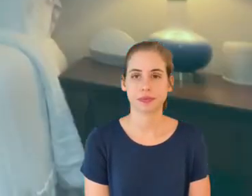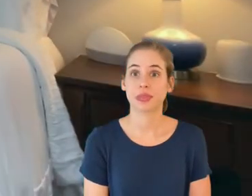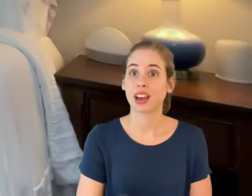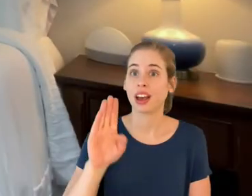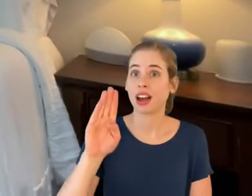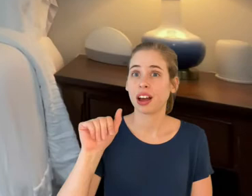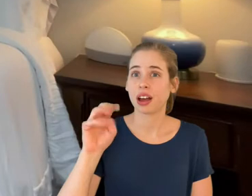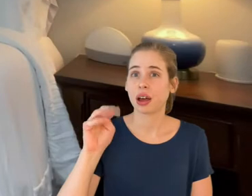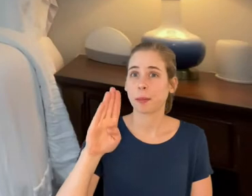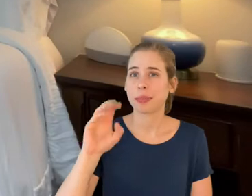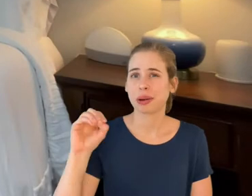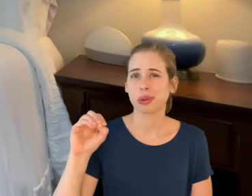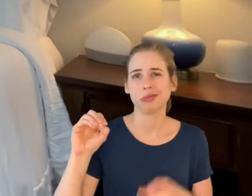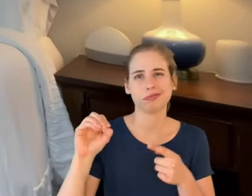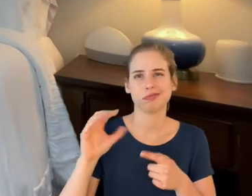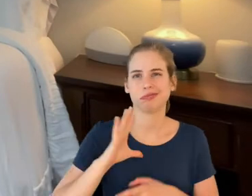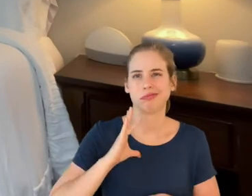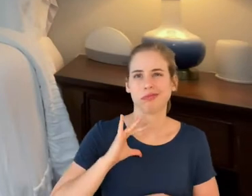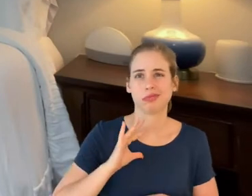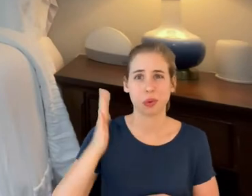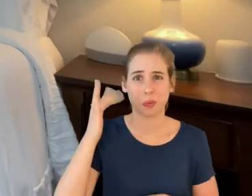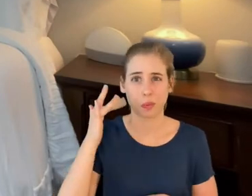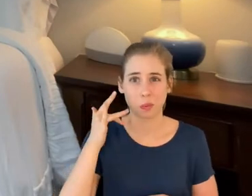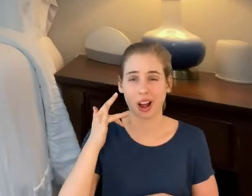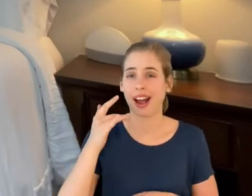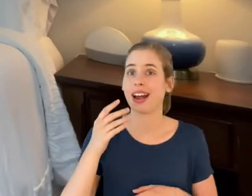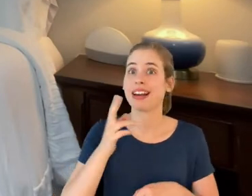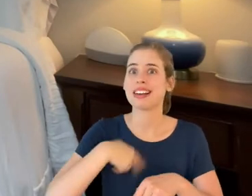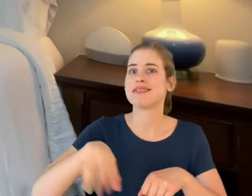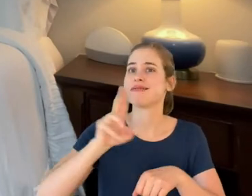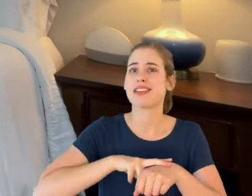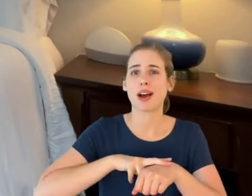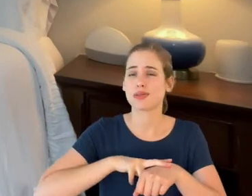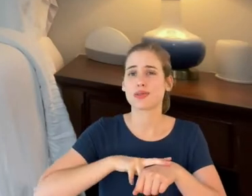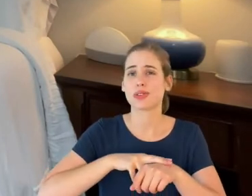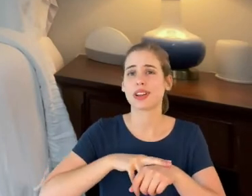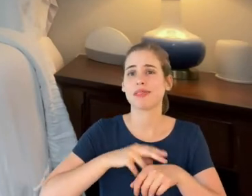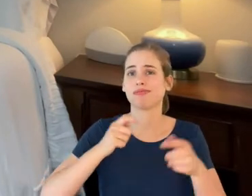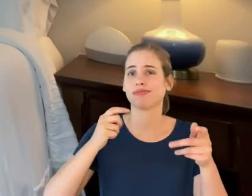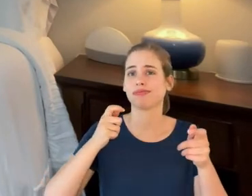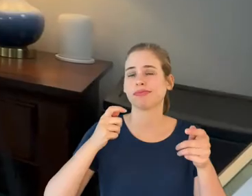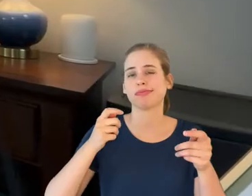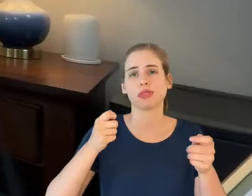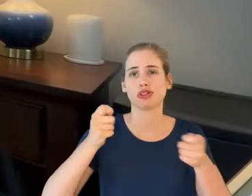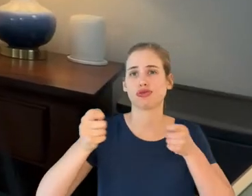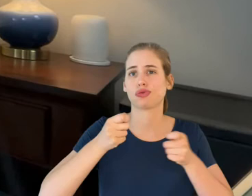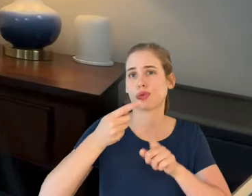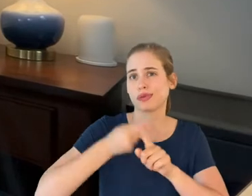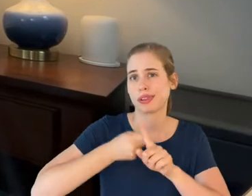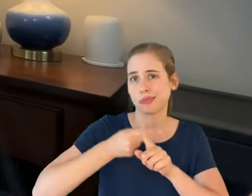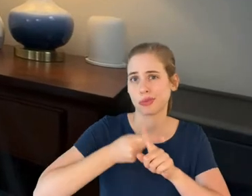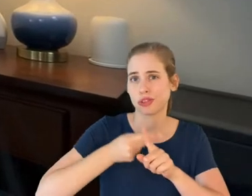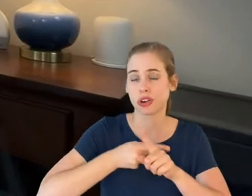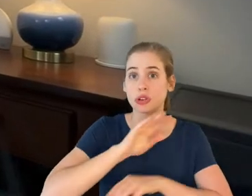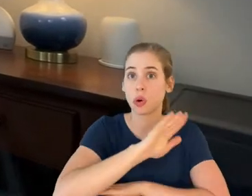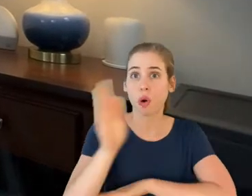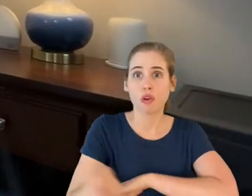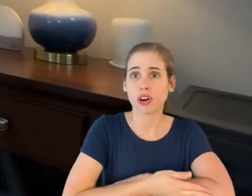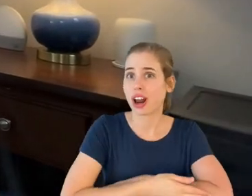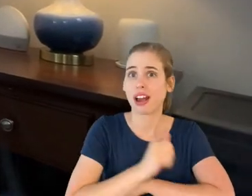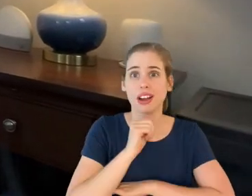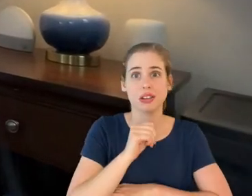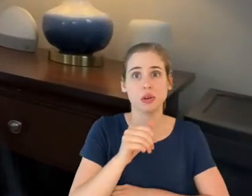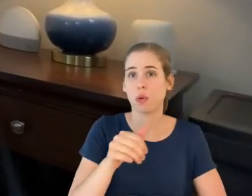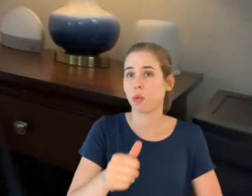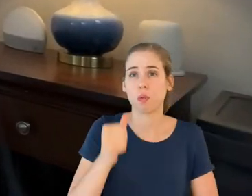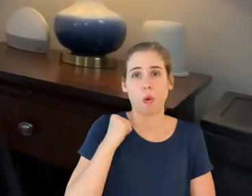Another great thing about bamboo is that it is naturally temperature regulating. So when you're sleeping at night, you're not gonna feel a